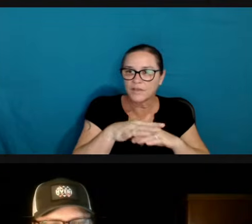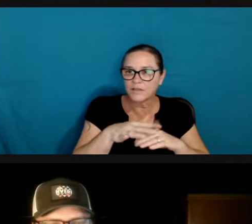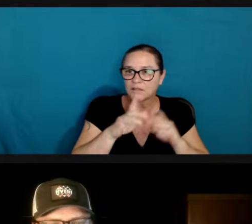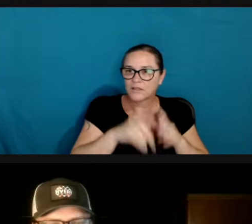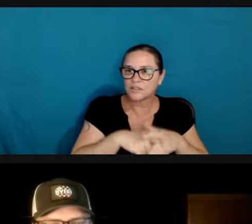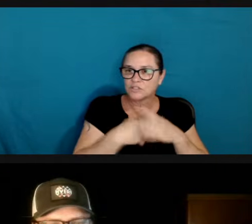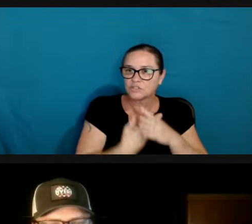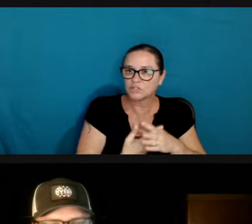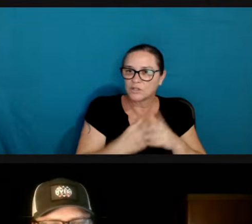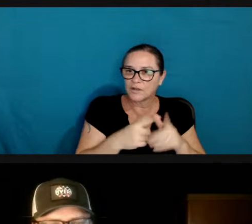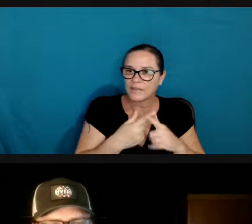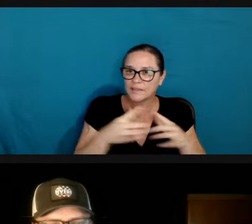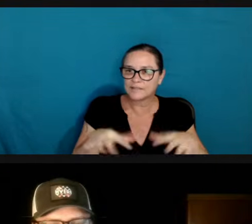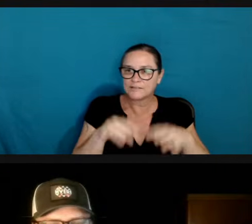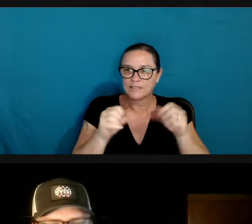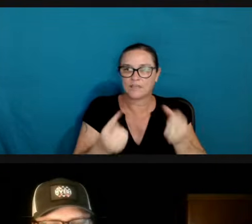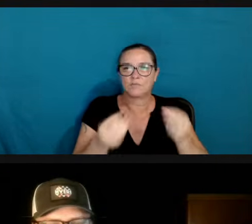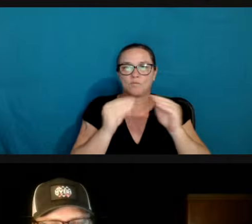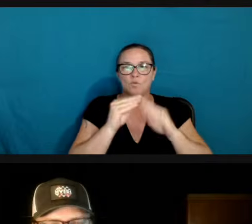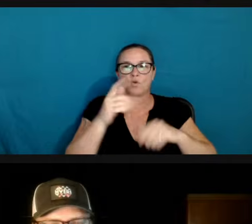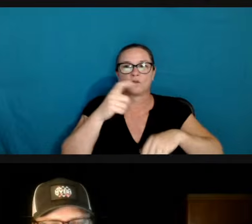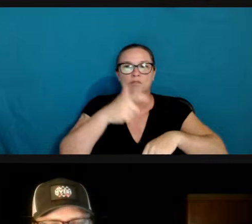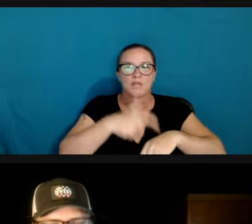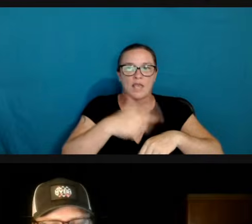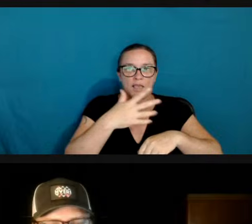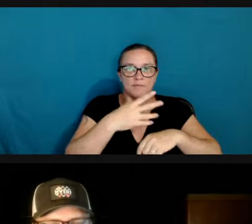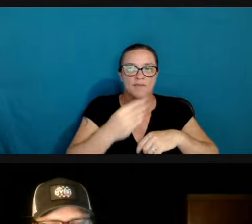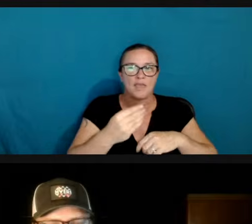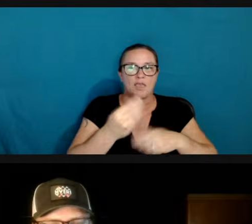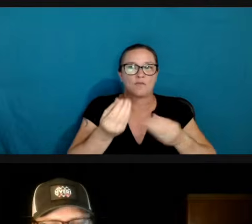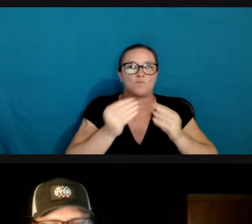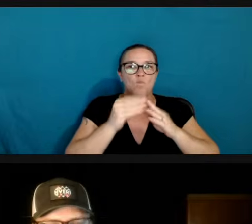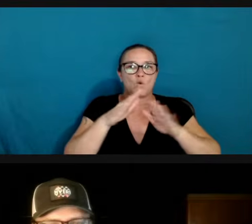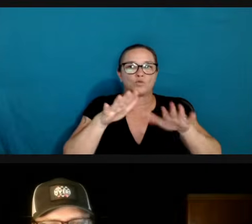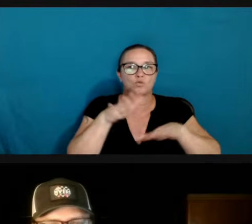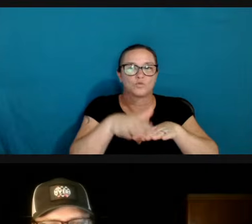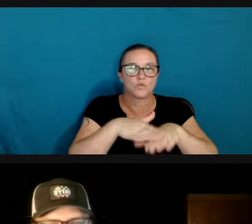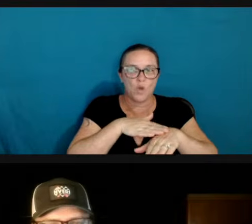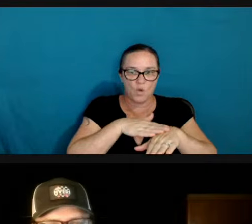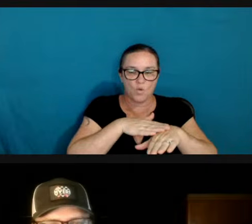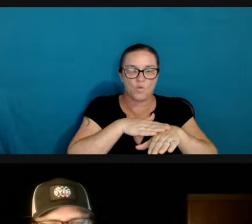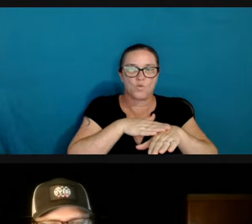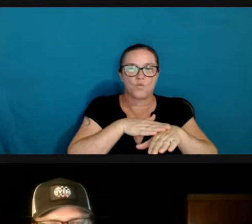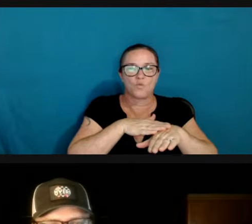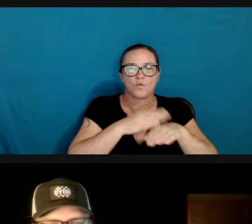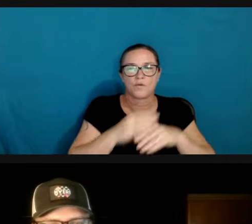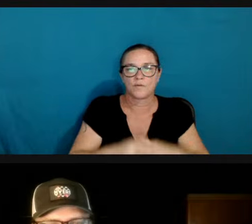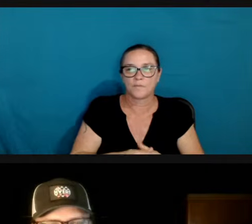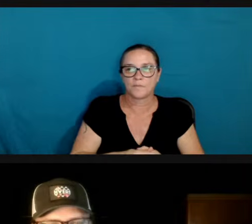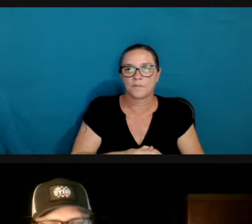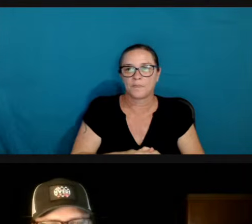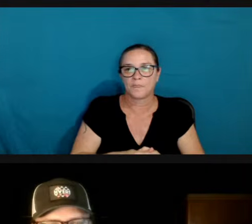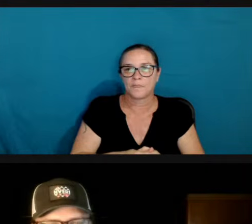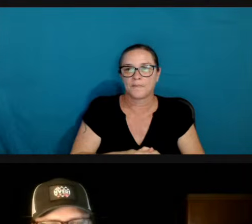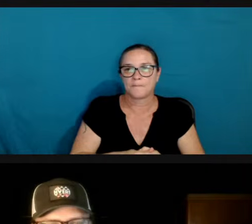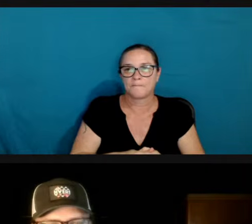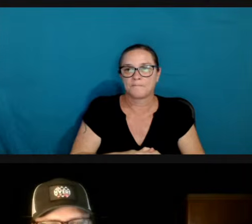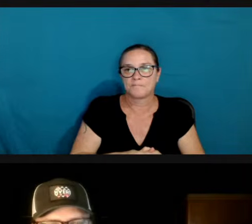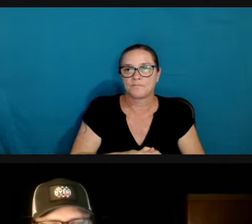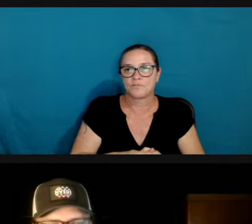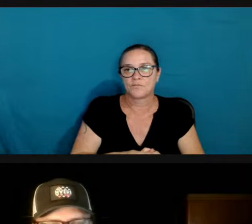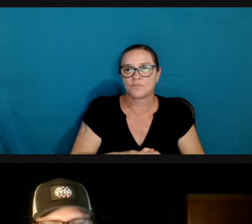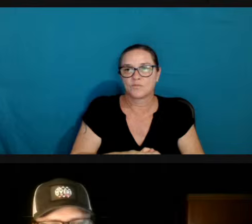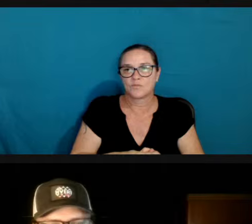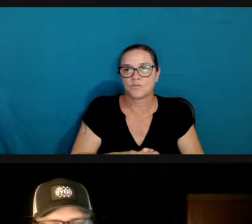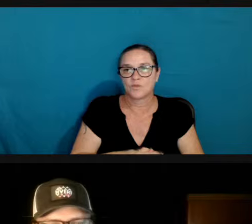then taking longer and more slowly draining away and impacting it. So we'll see whether we come back up and